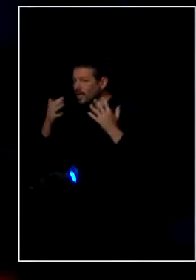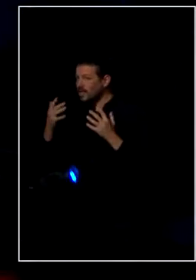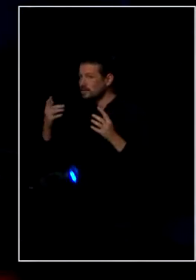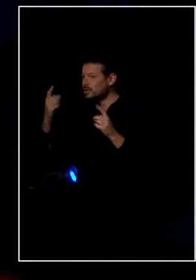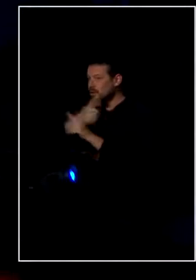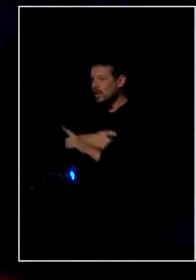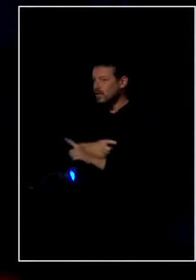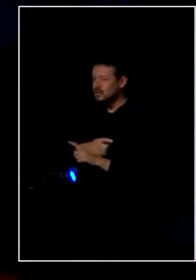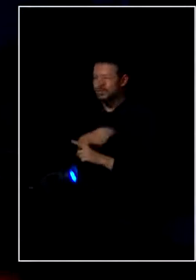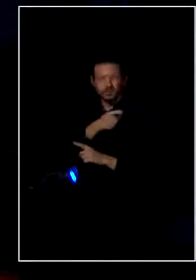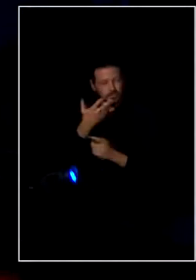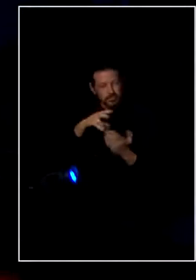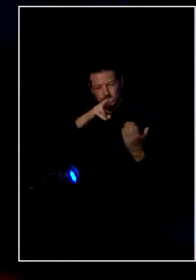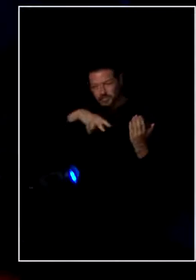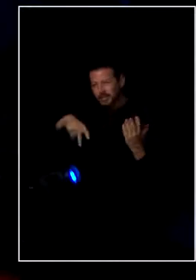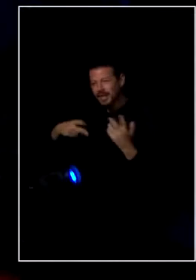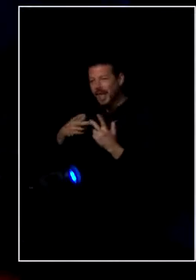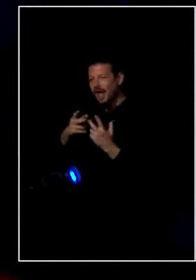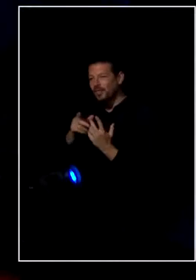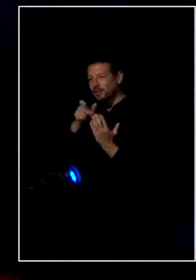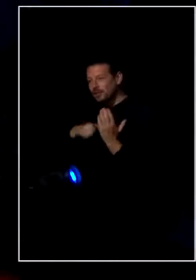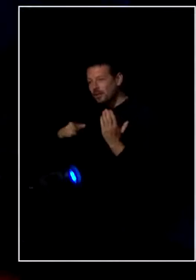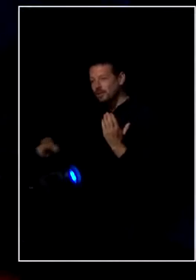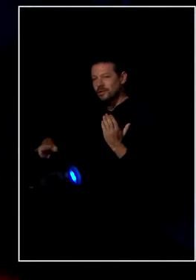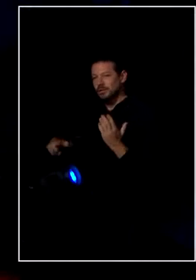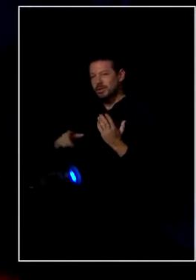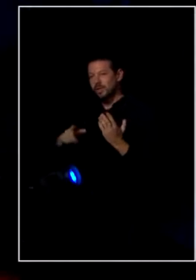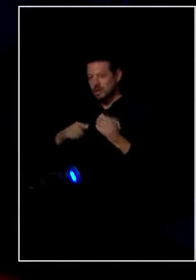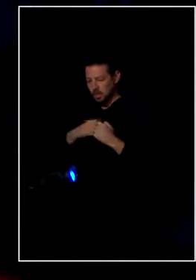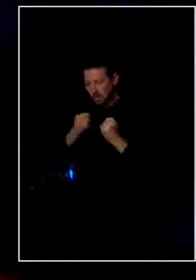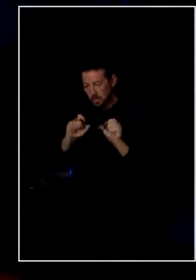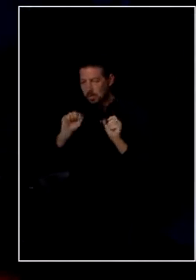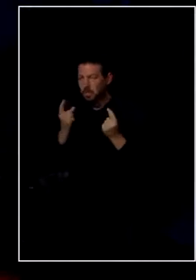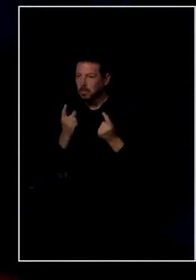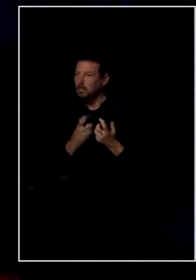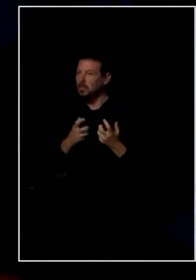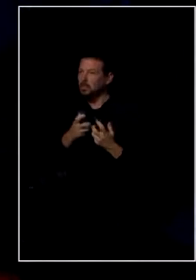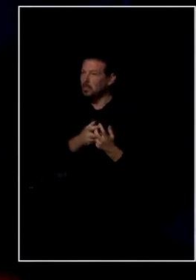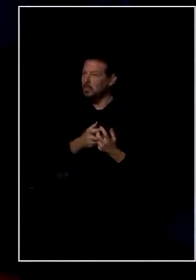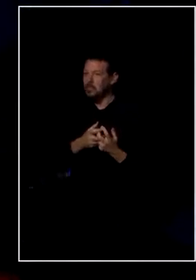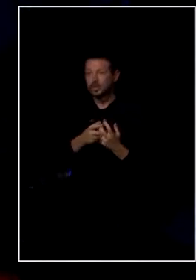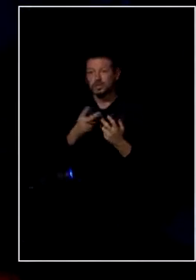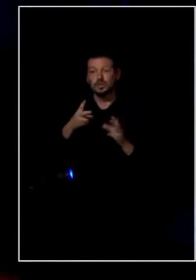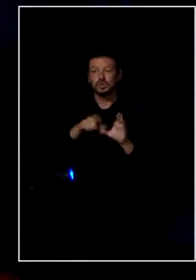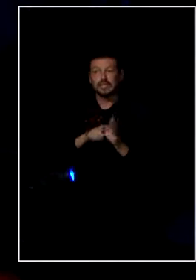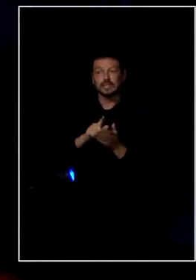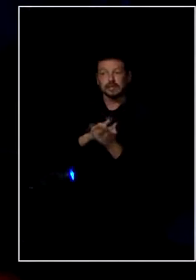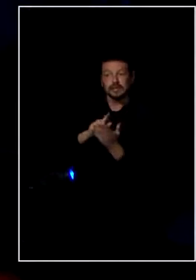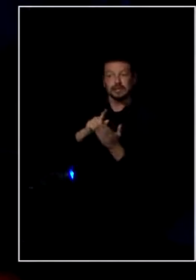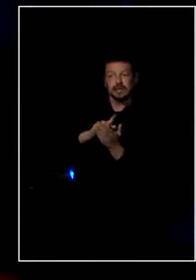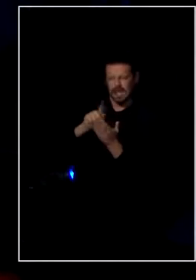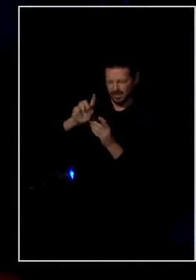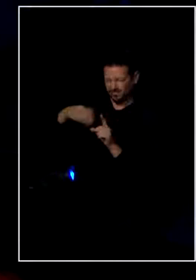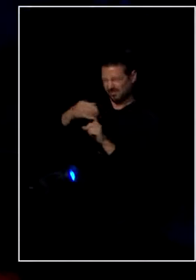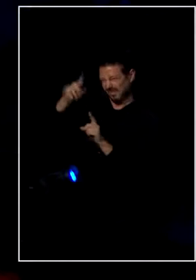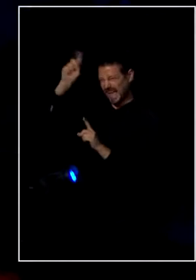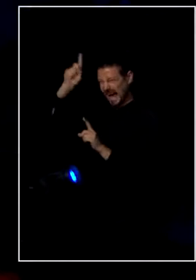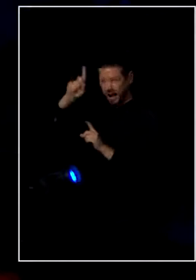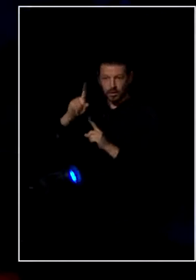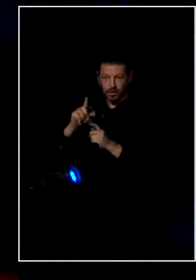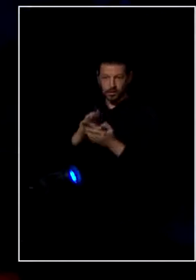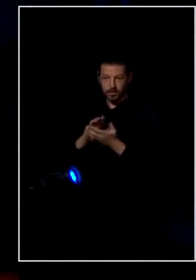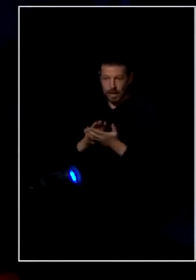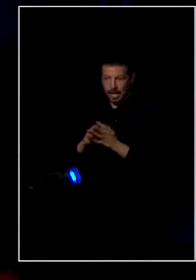you've read the other pieces, you've understood yourself in this space now 2 years beyond? What would you say now? I